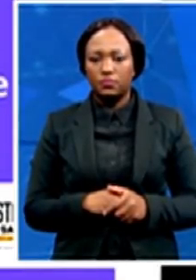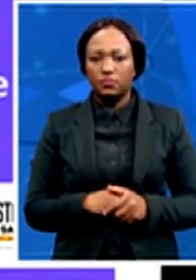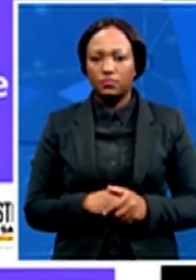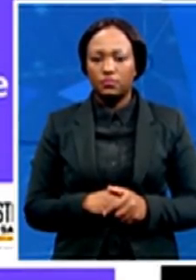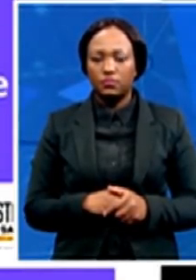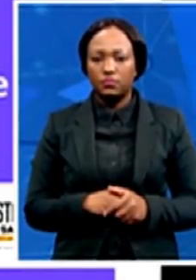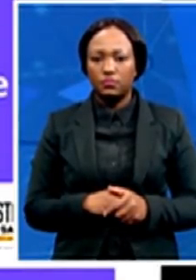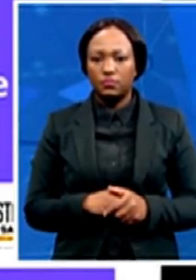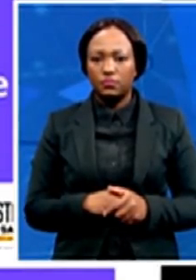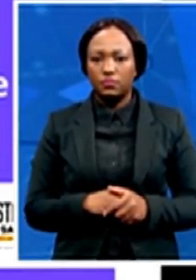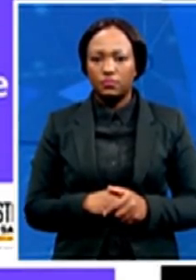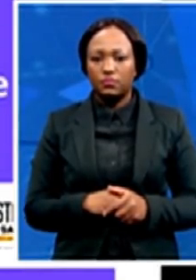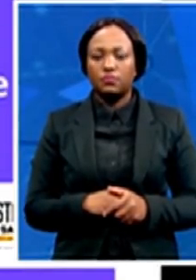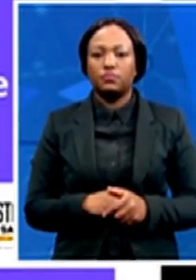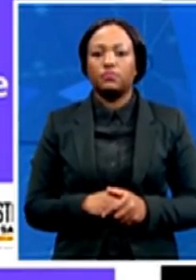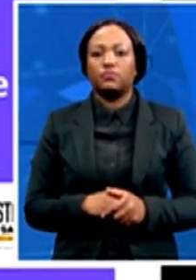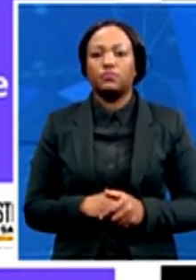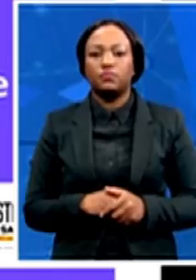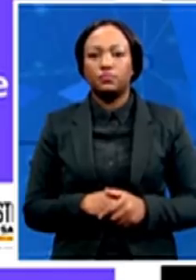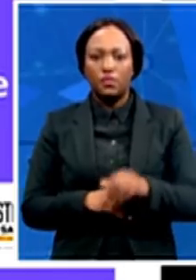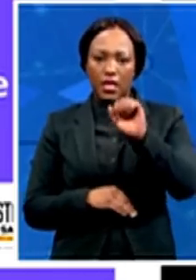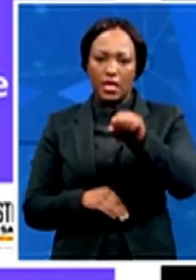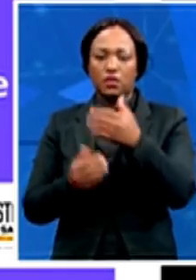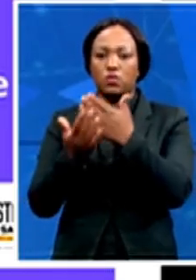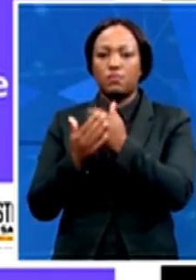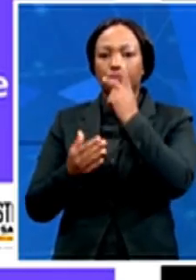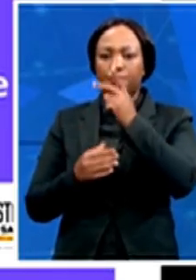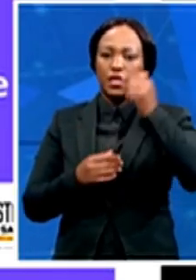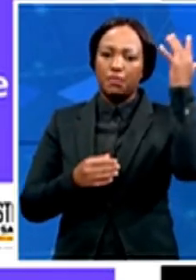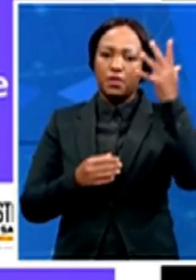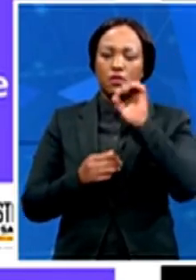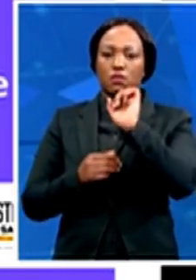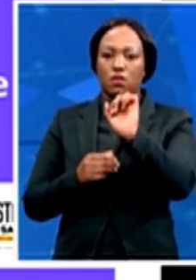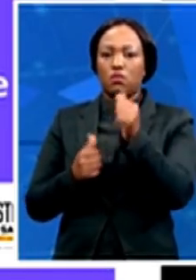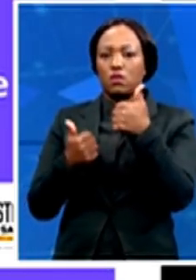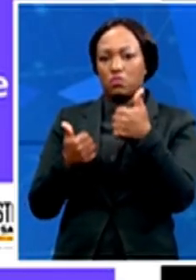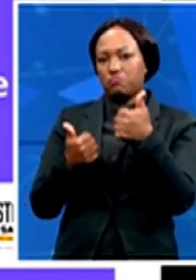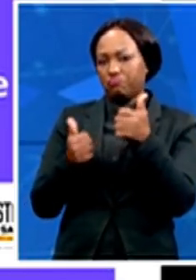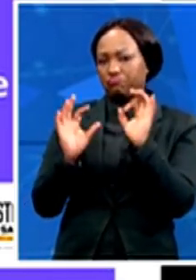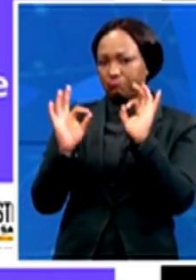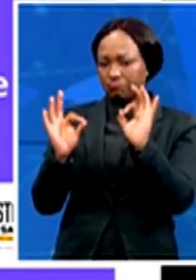Yes, we can see your presentation. Great. And it's in the